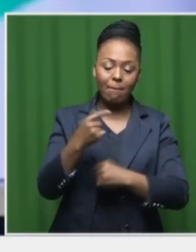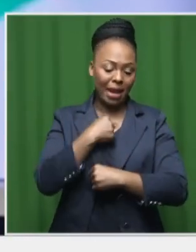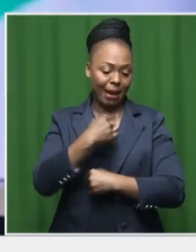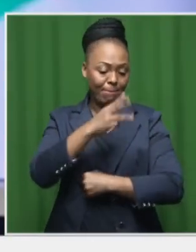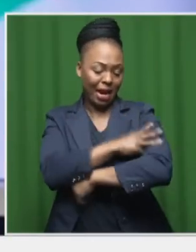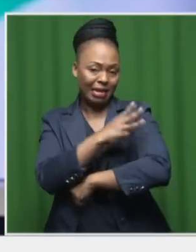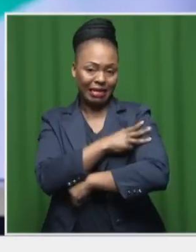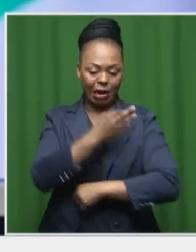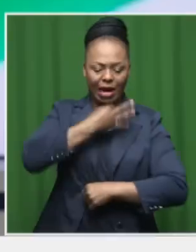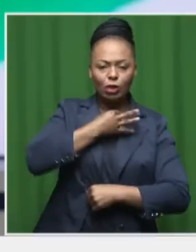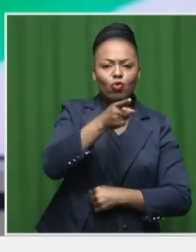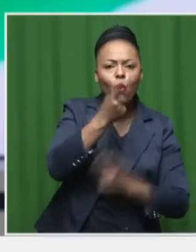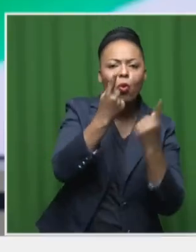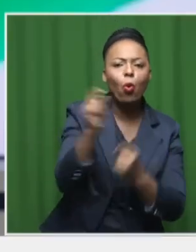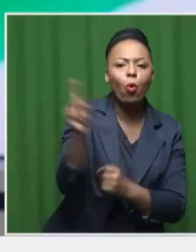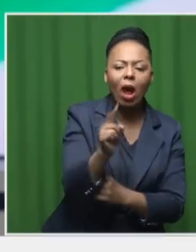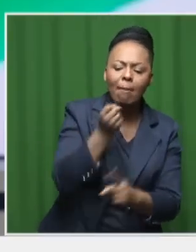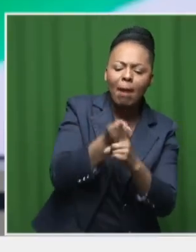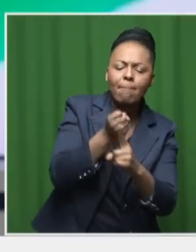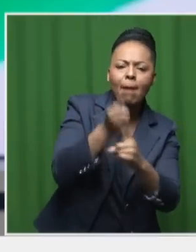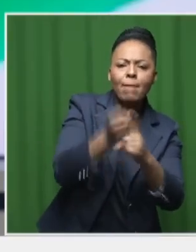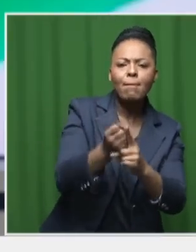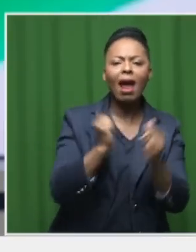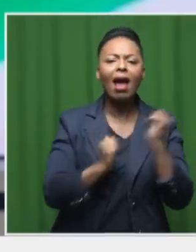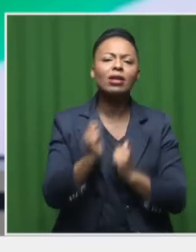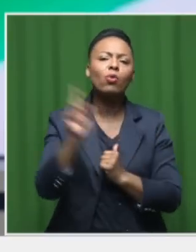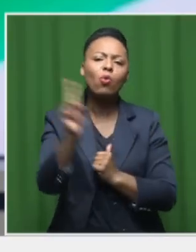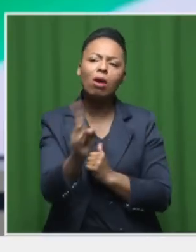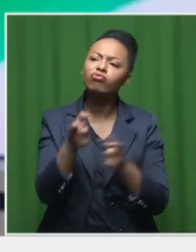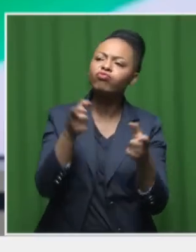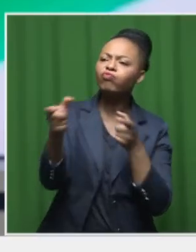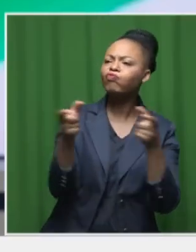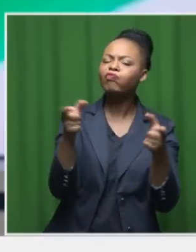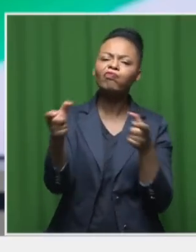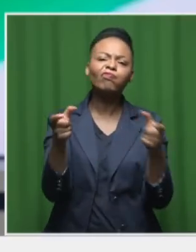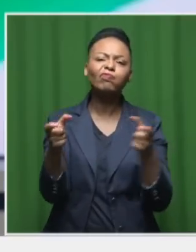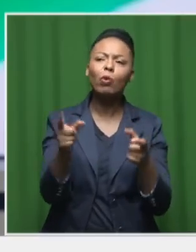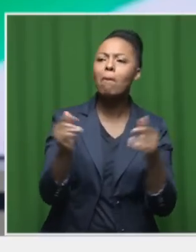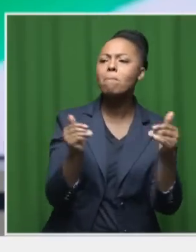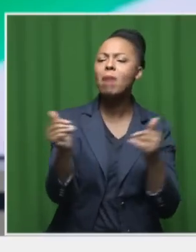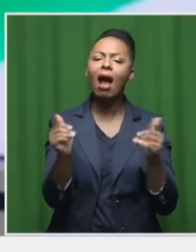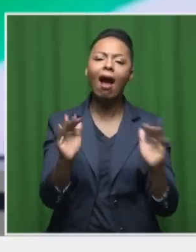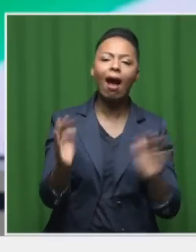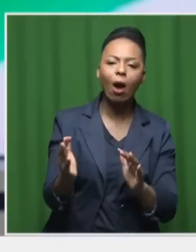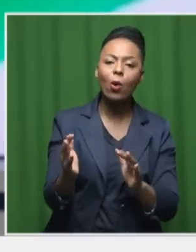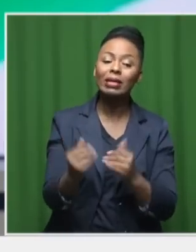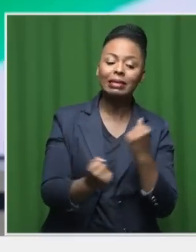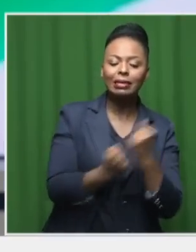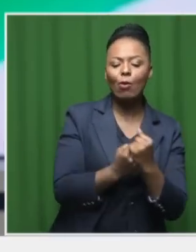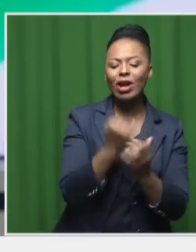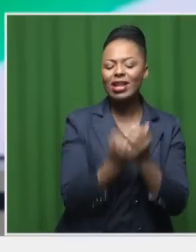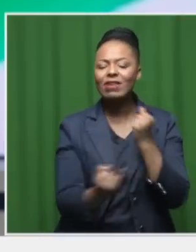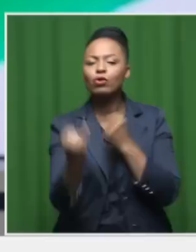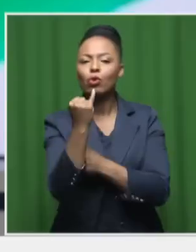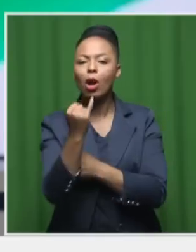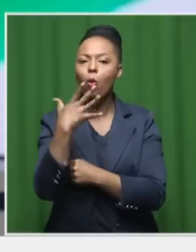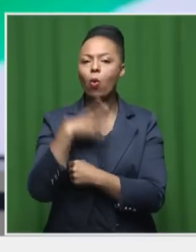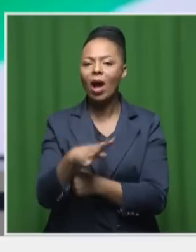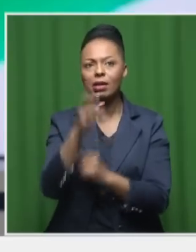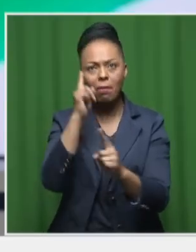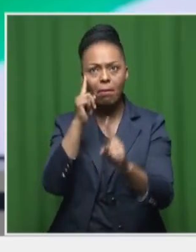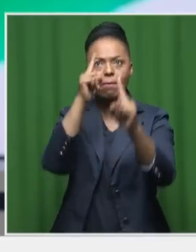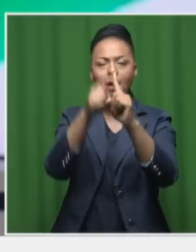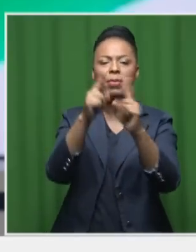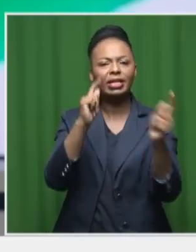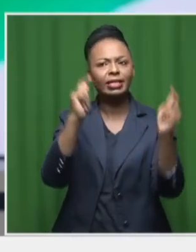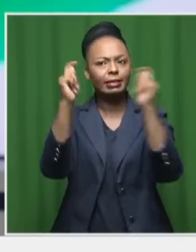you doing? What are your mitigating actions? What are your controls that you are putting in place? And supporting those individuals that want to make a difference,